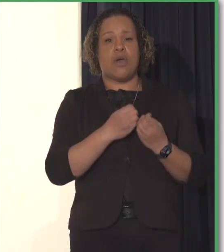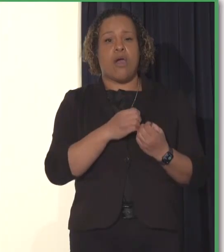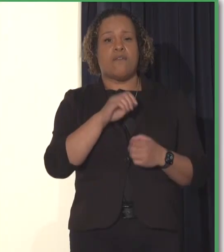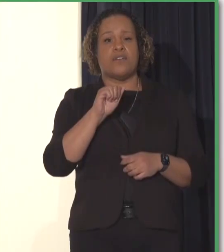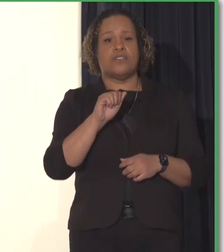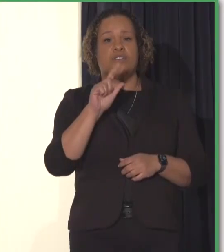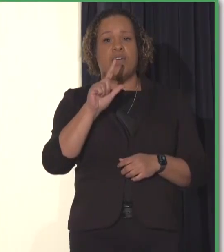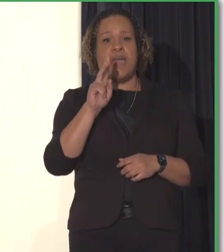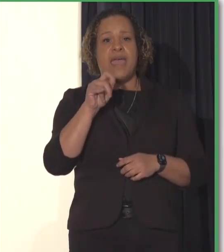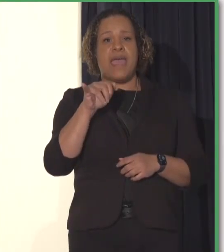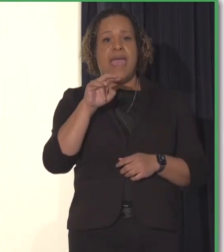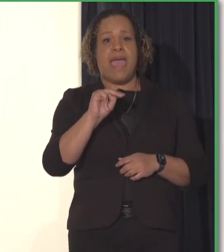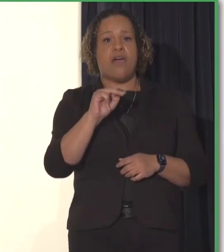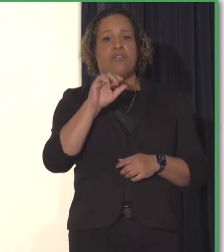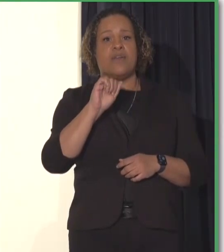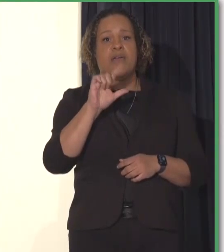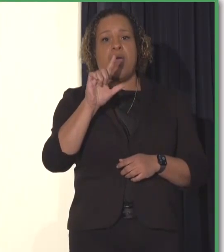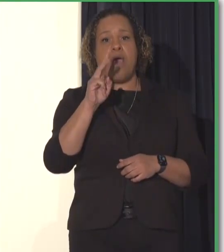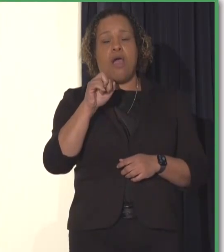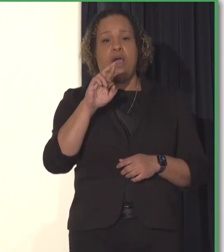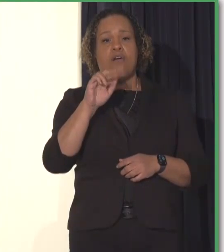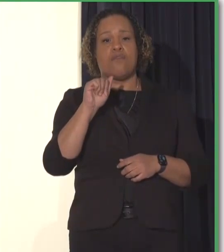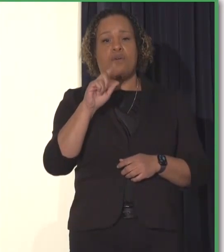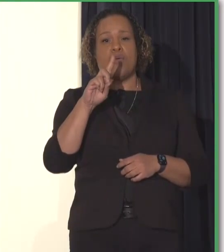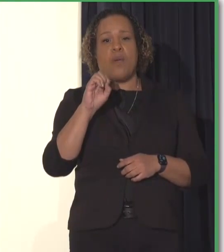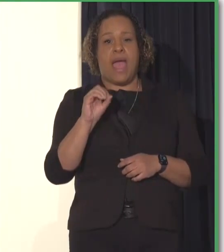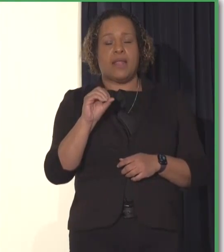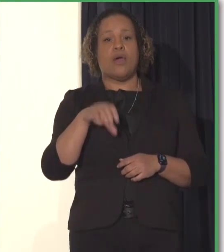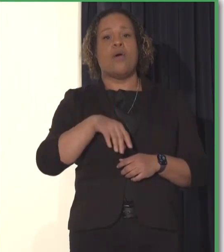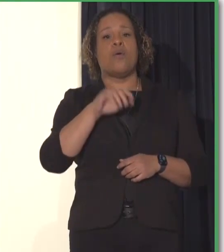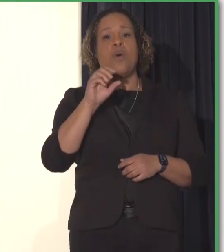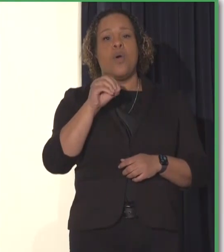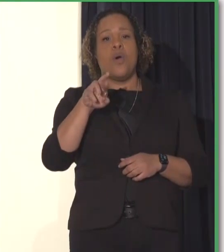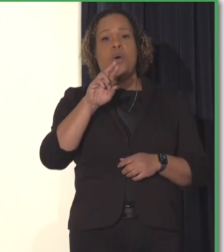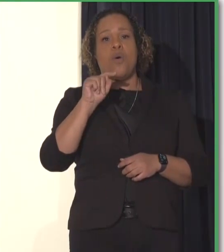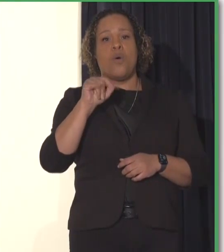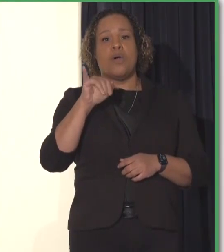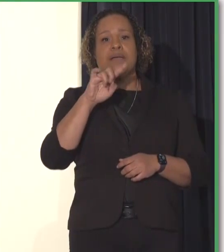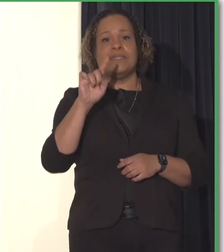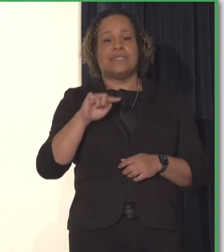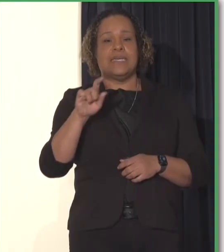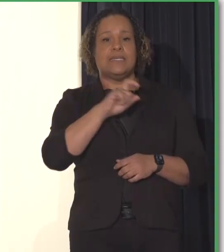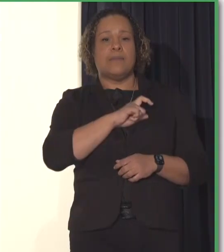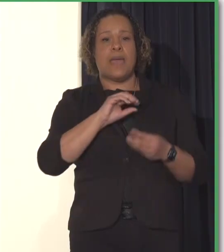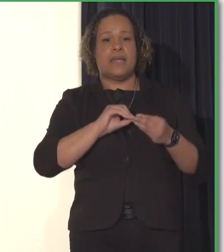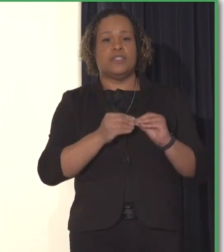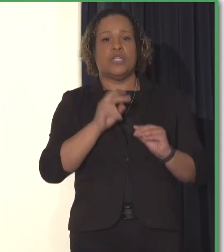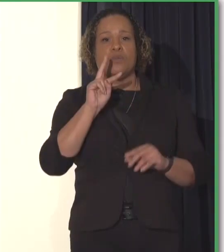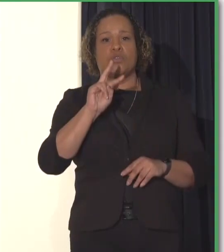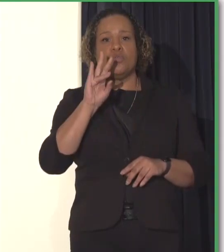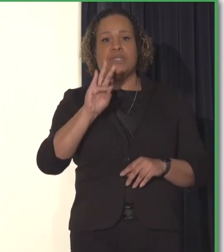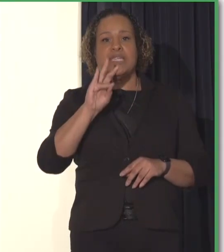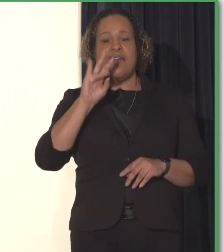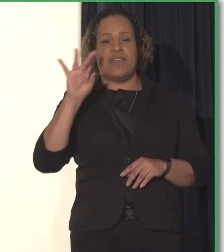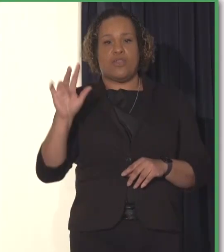Ortiz, badge number 273, assigned to the 4th precinct. What is the pleasure of the board?